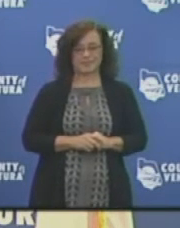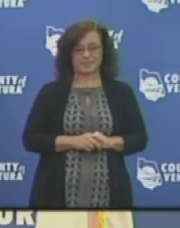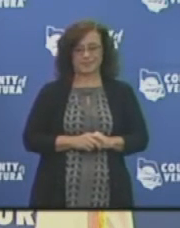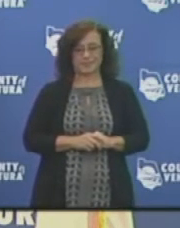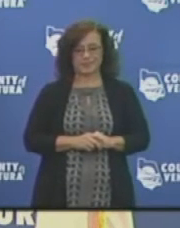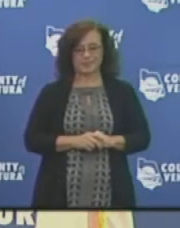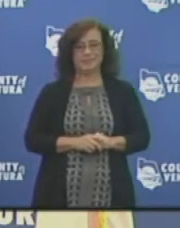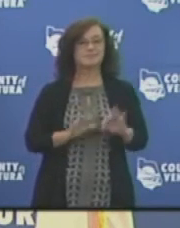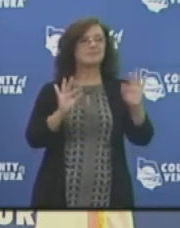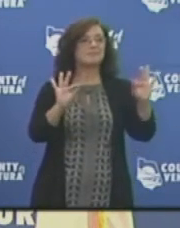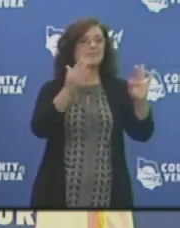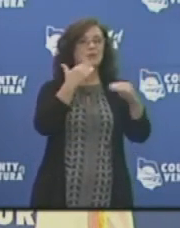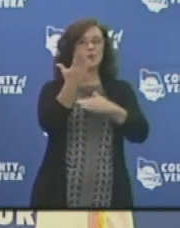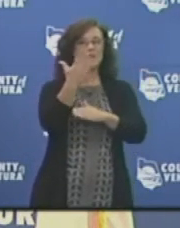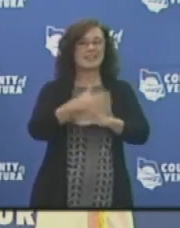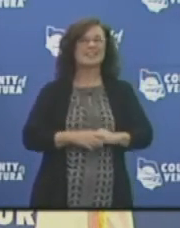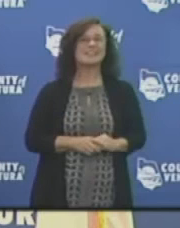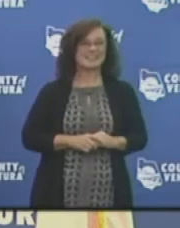Good morning.